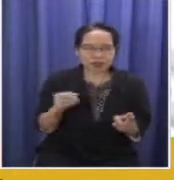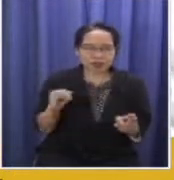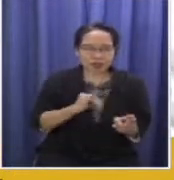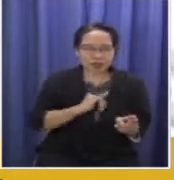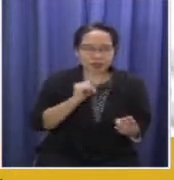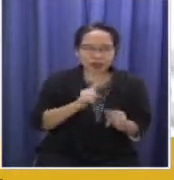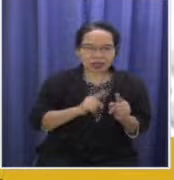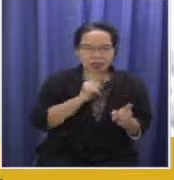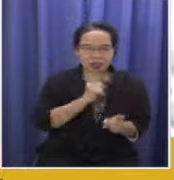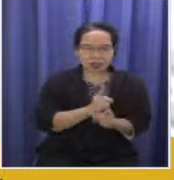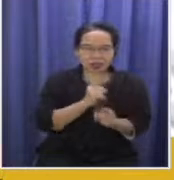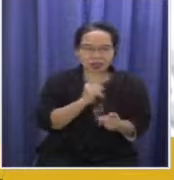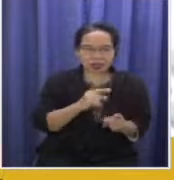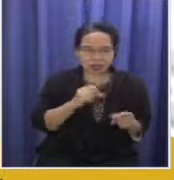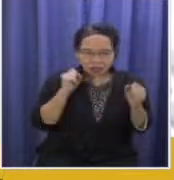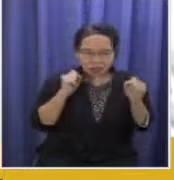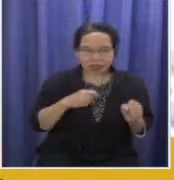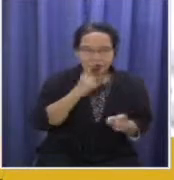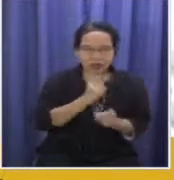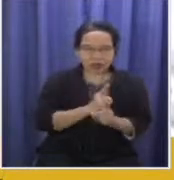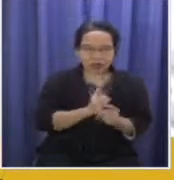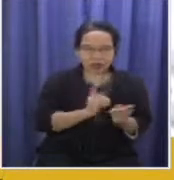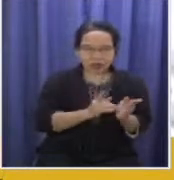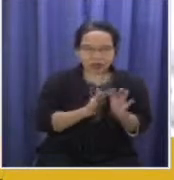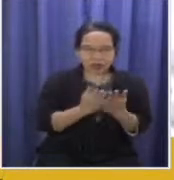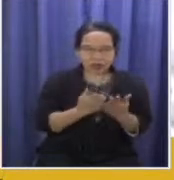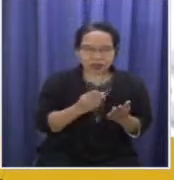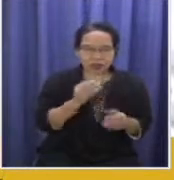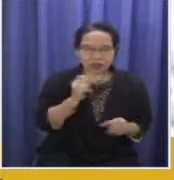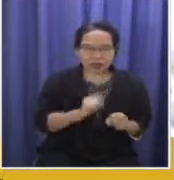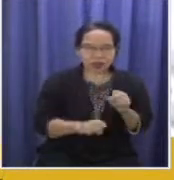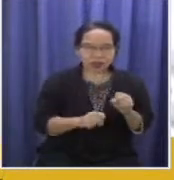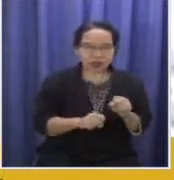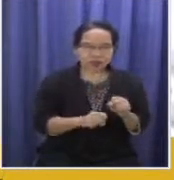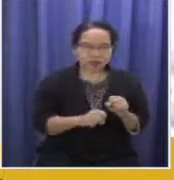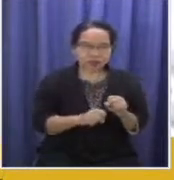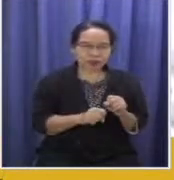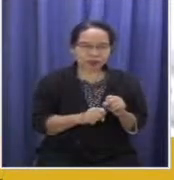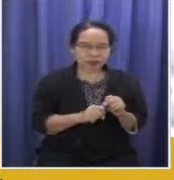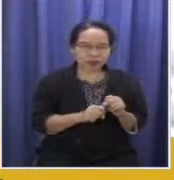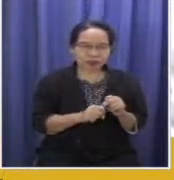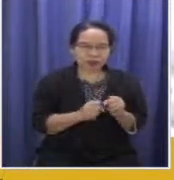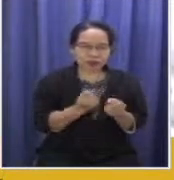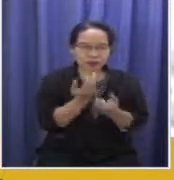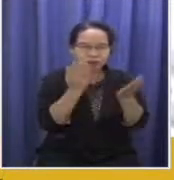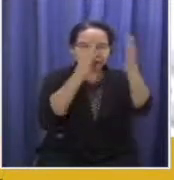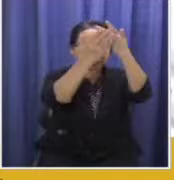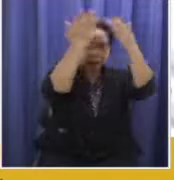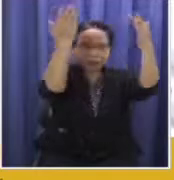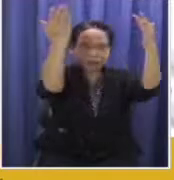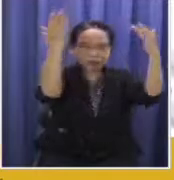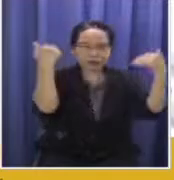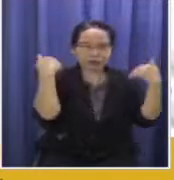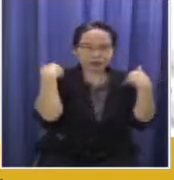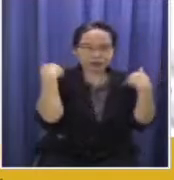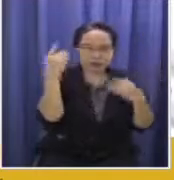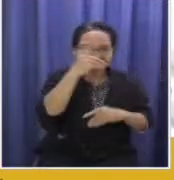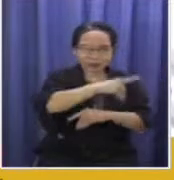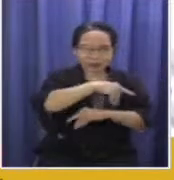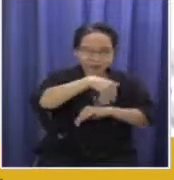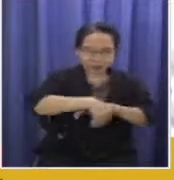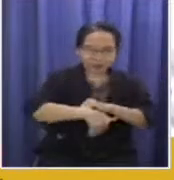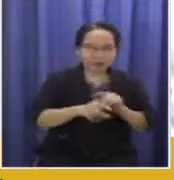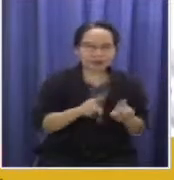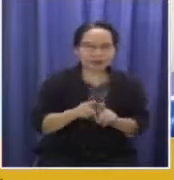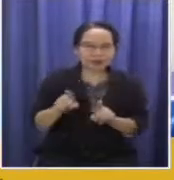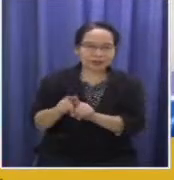can assure you that the Bible tells us this is so. In the heavens, there are days and